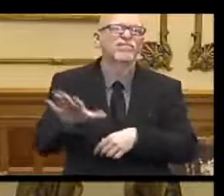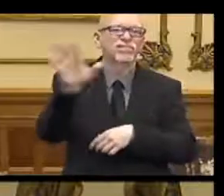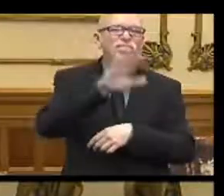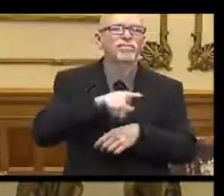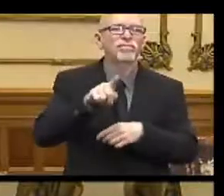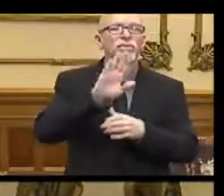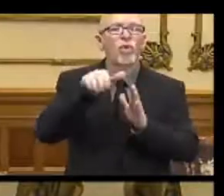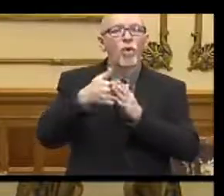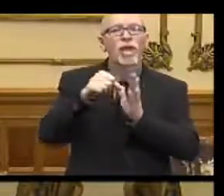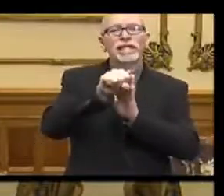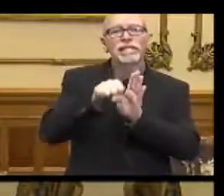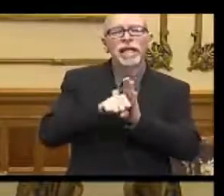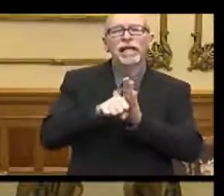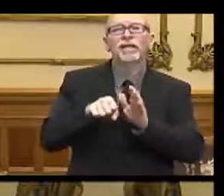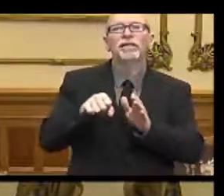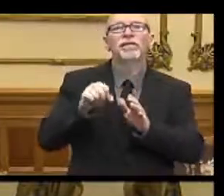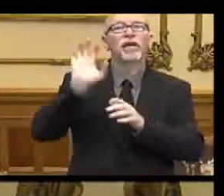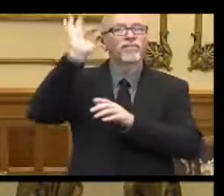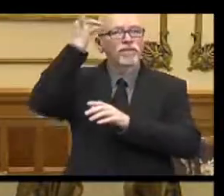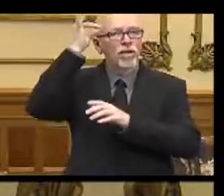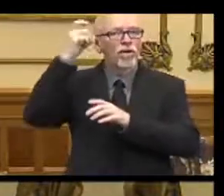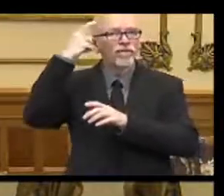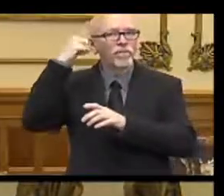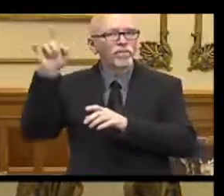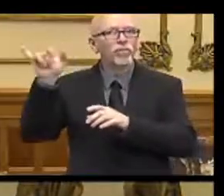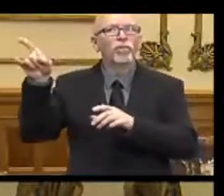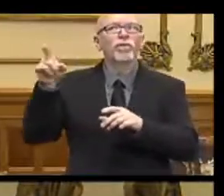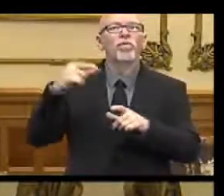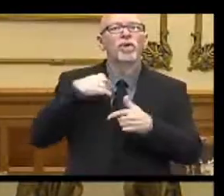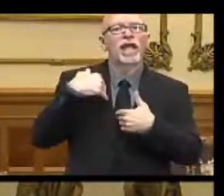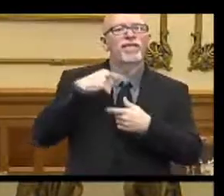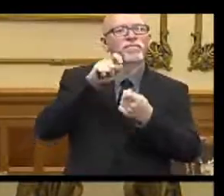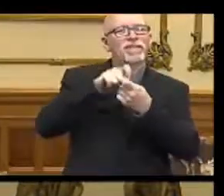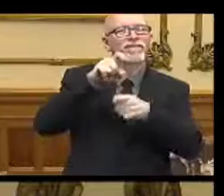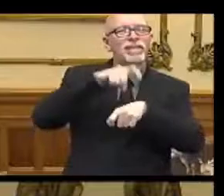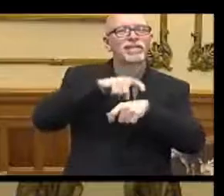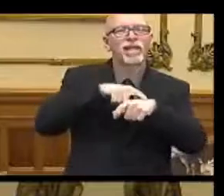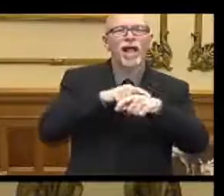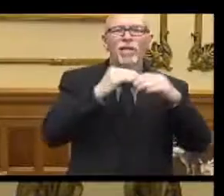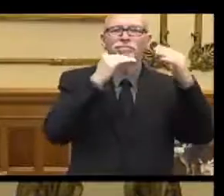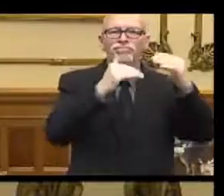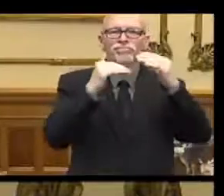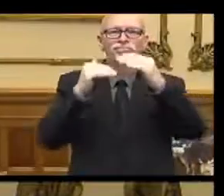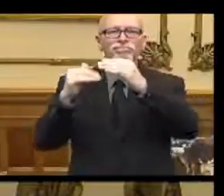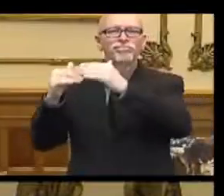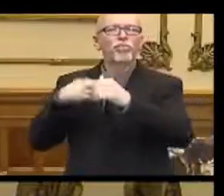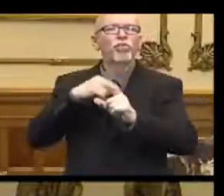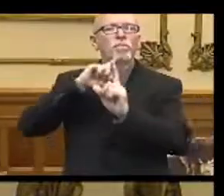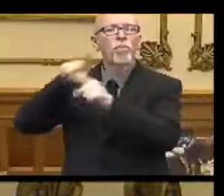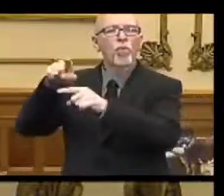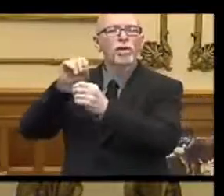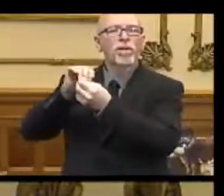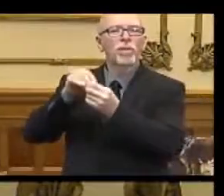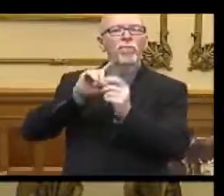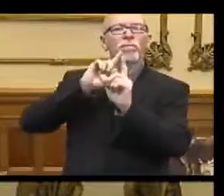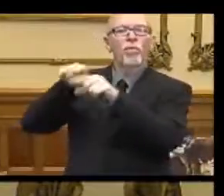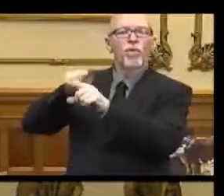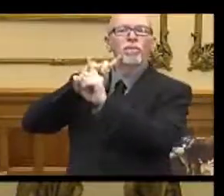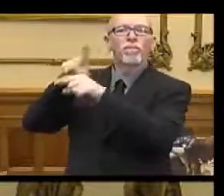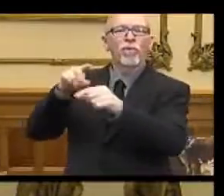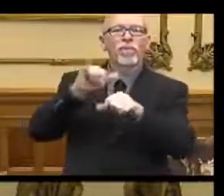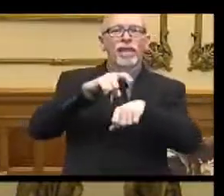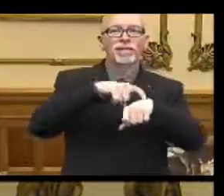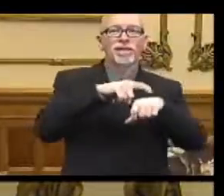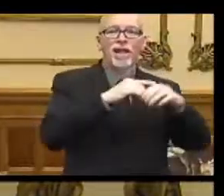of the states and our federal government, we have a specific time frame in which we report numbers. That time